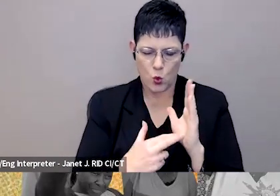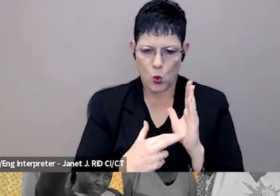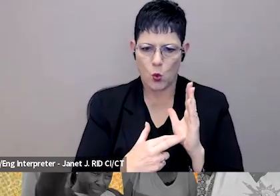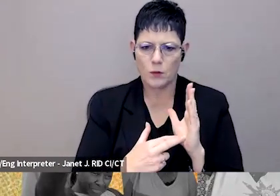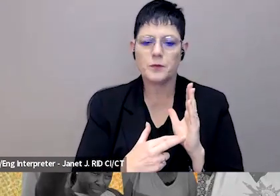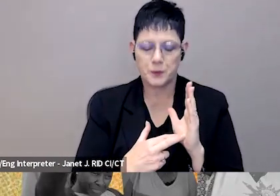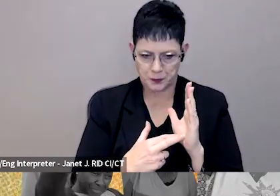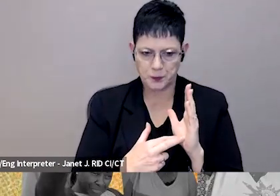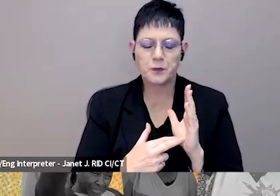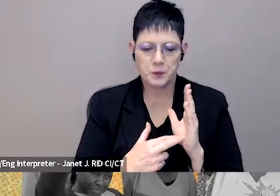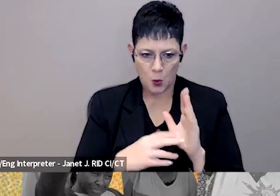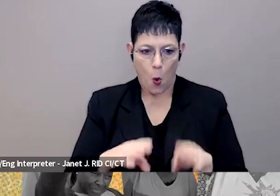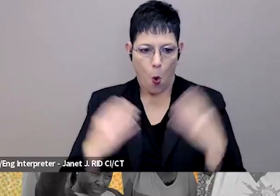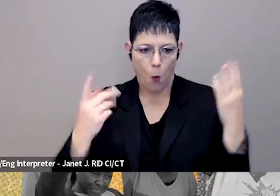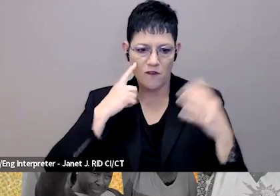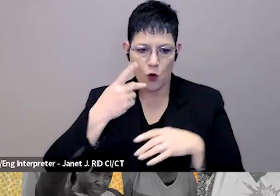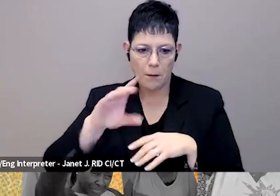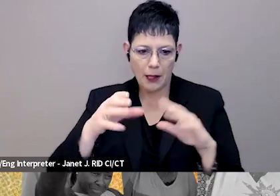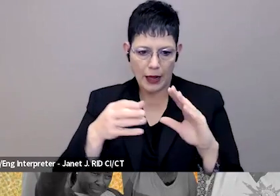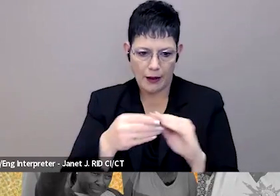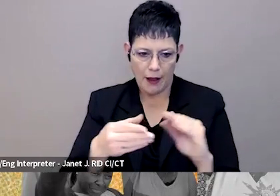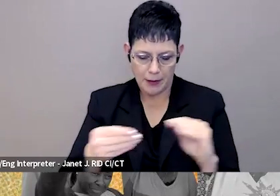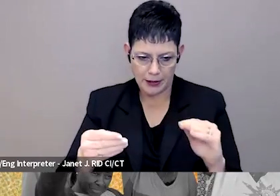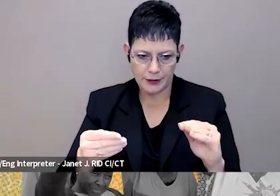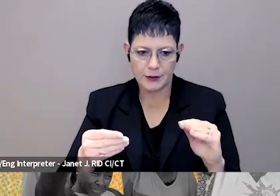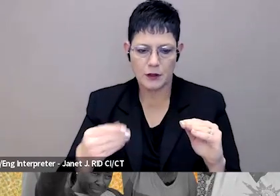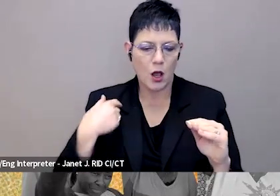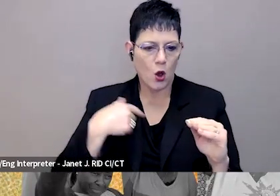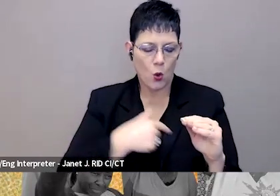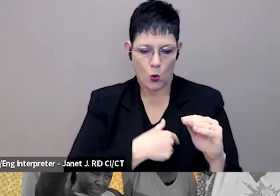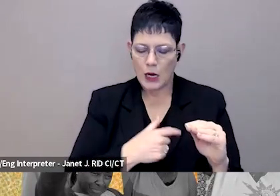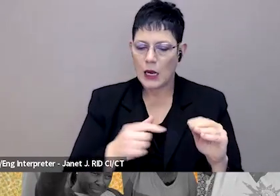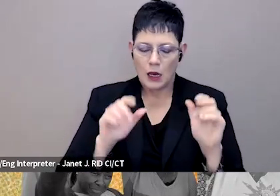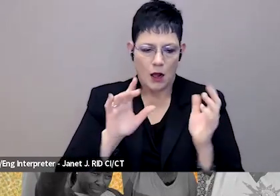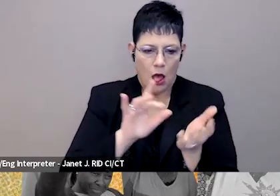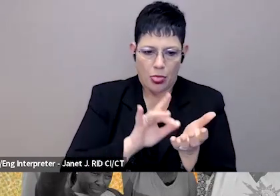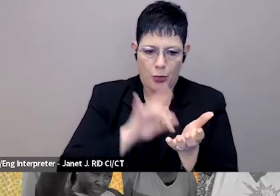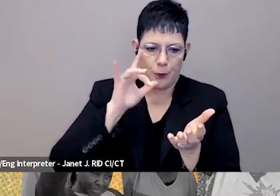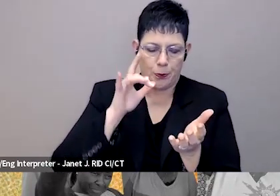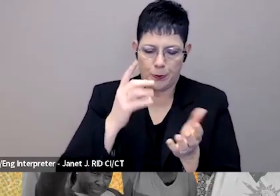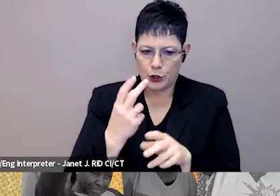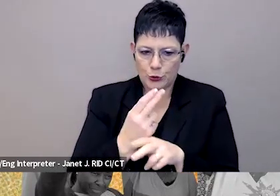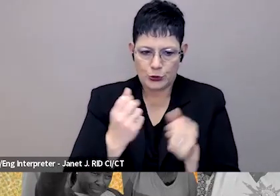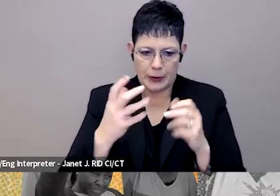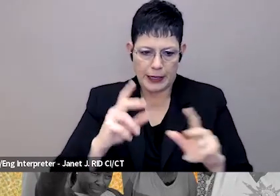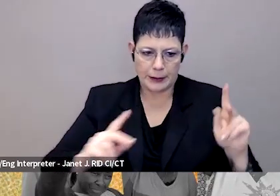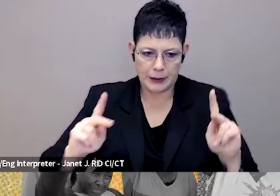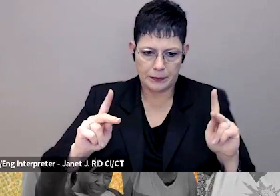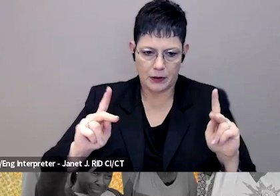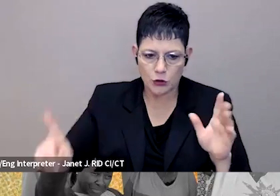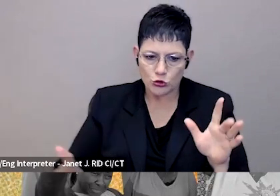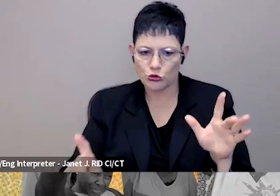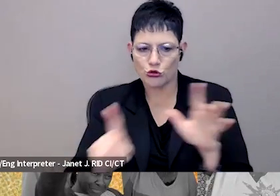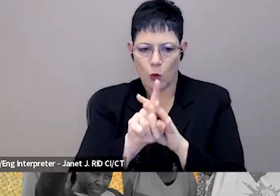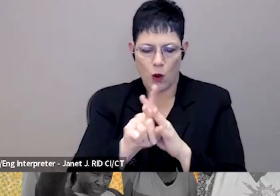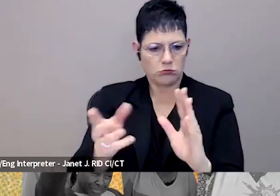public comment, we were able to mobilize many workers in order to talk about the conditions that they've worked in,